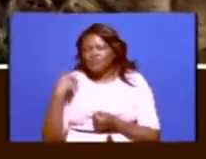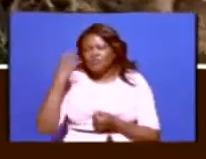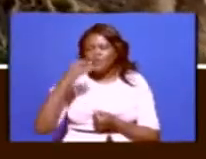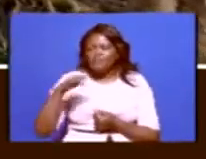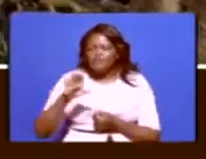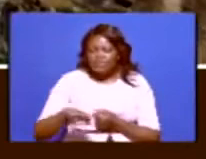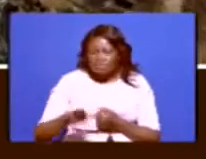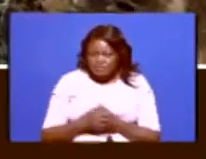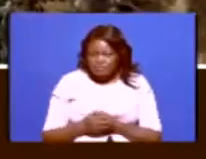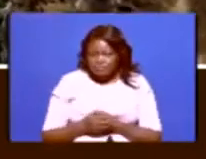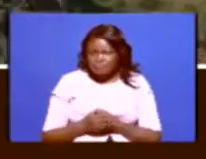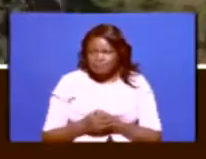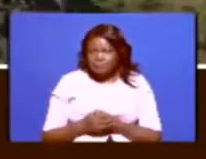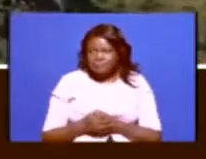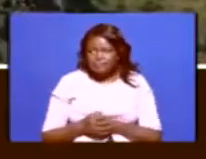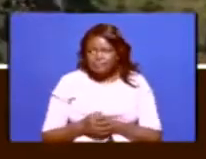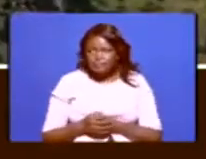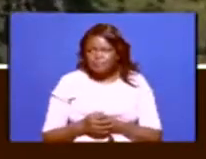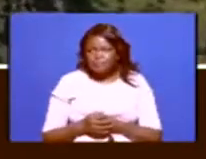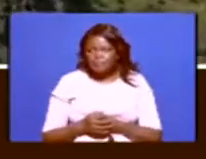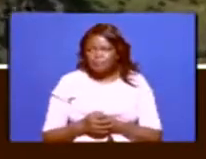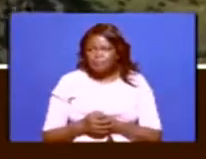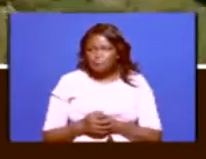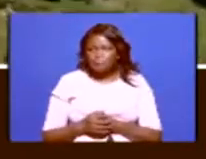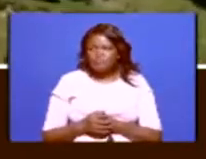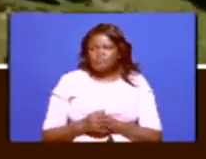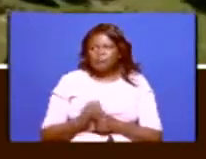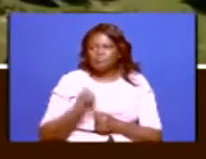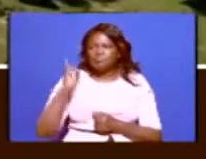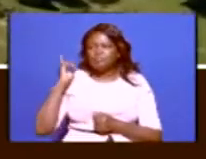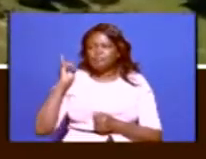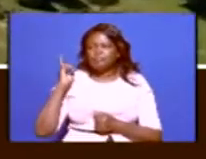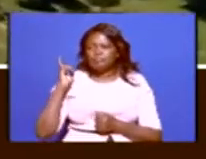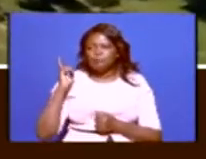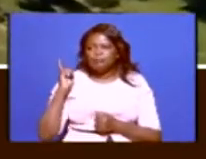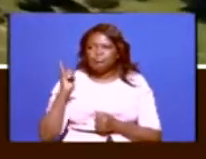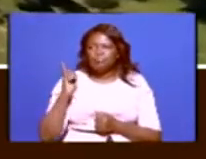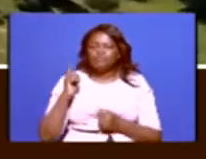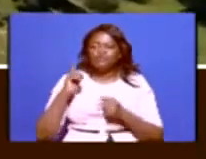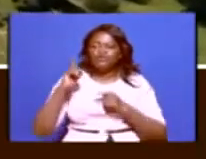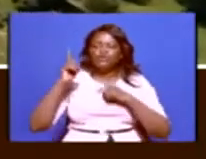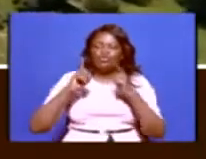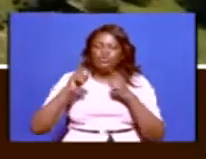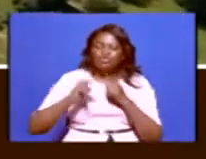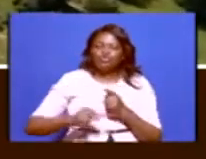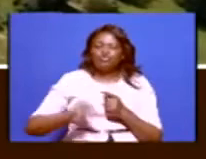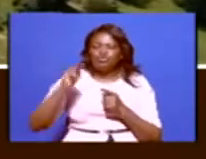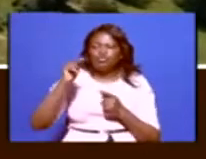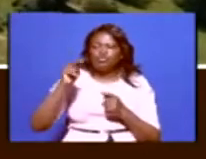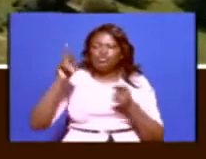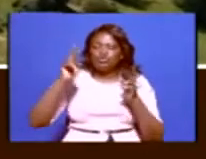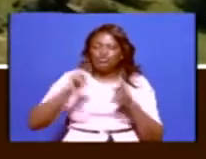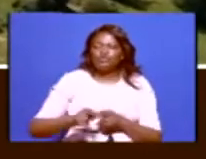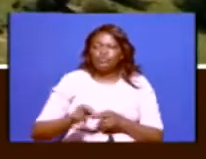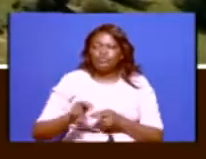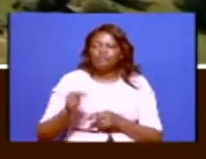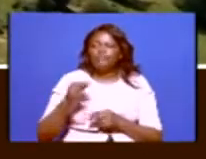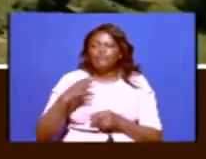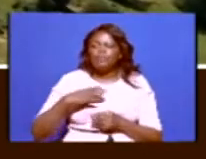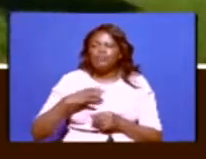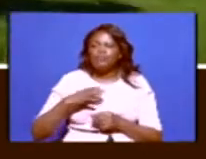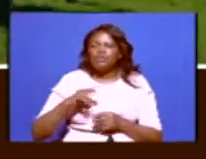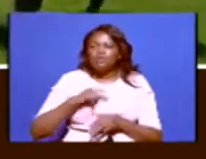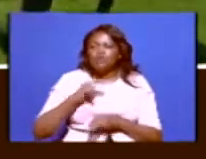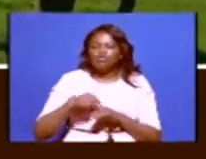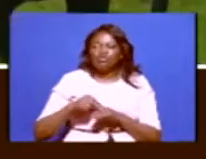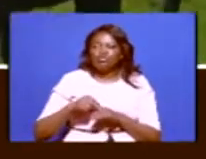of urbanization. The NAF Center of Wildlife Conservation and Tourism in the North Rift Region is Samburu National Reserve. It